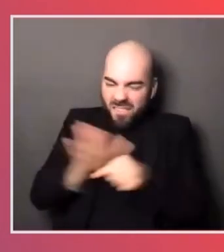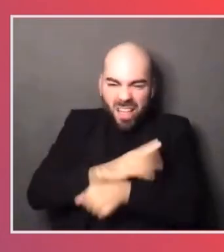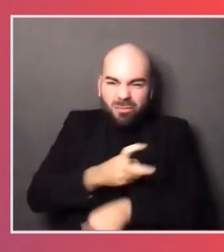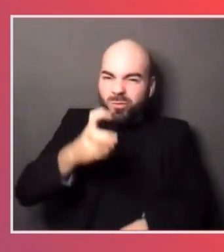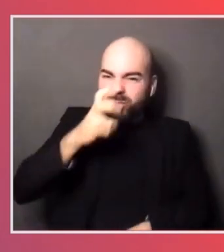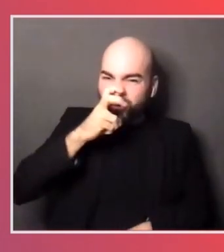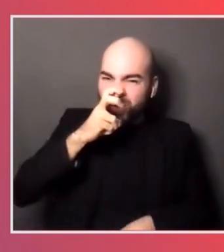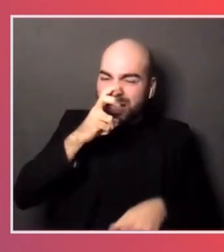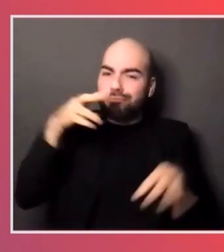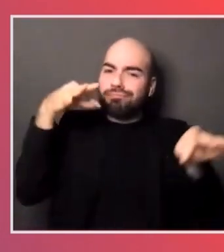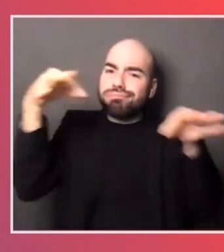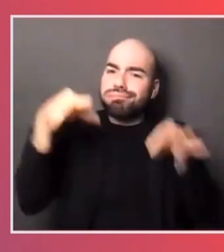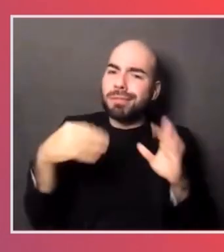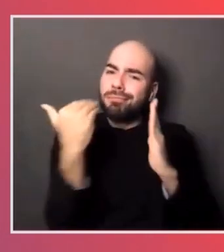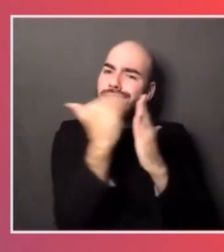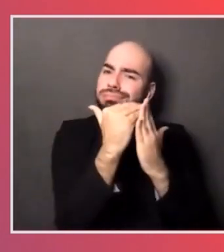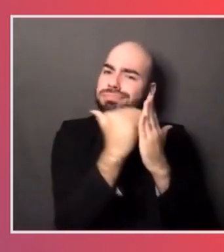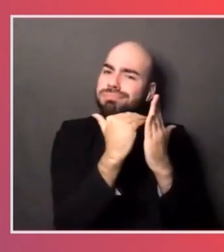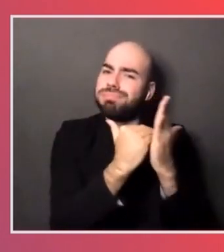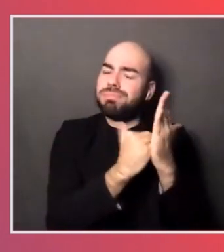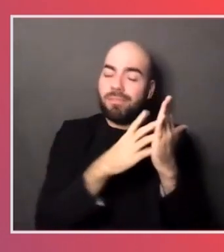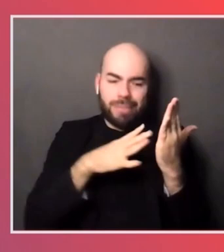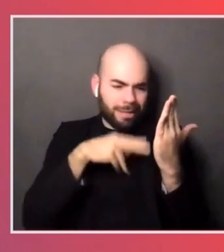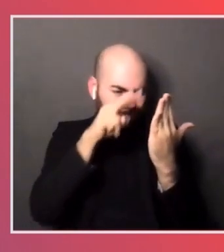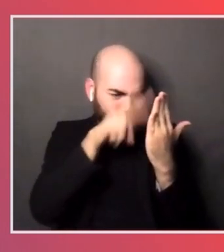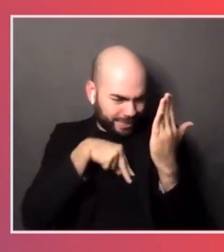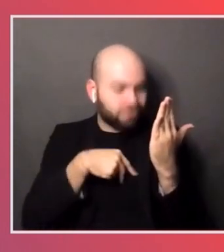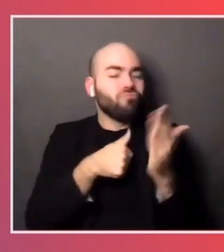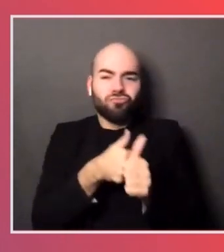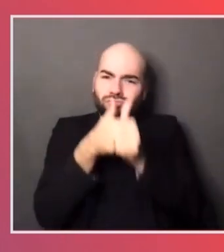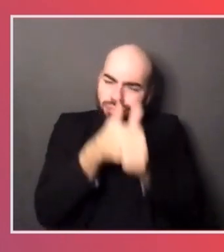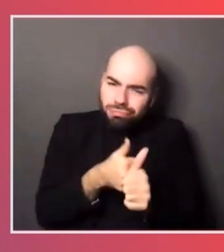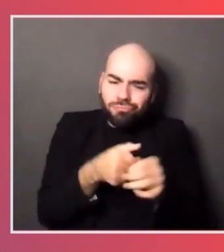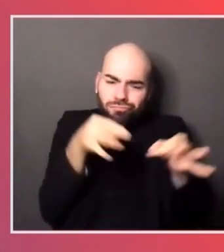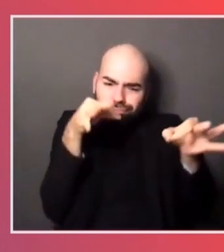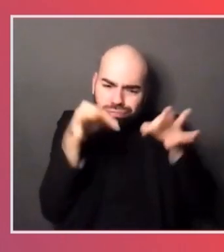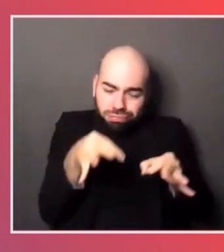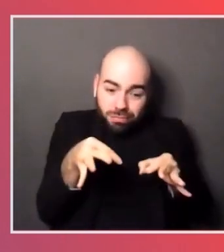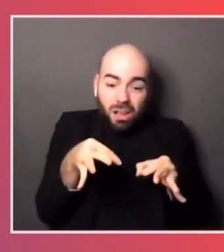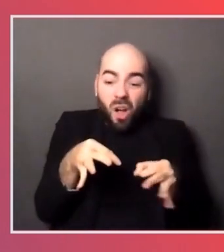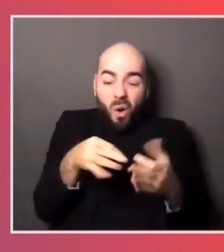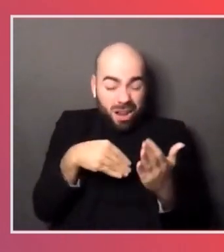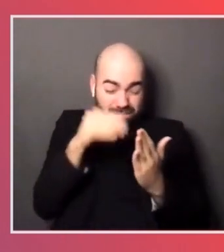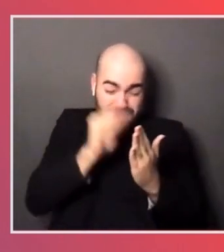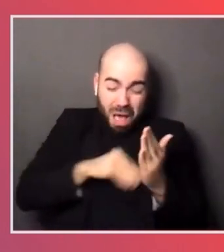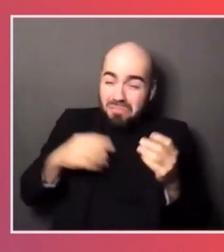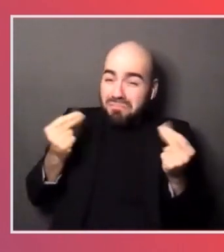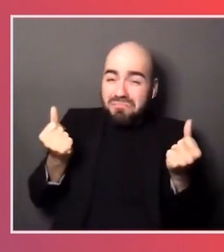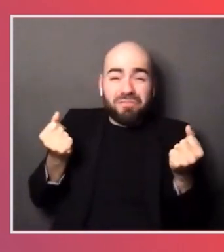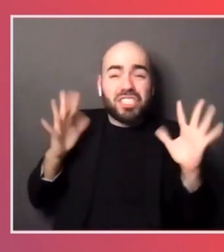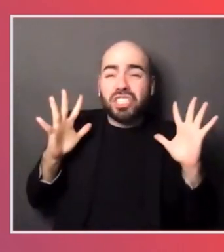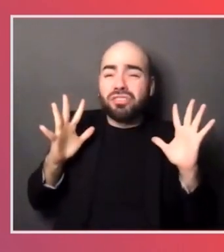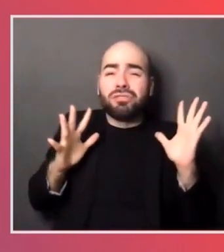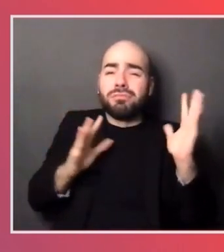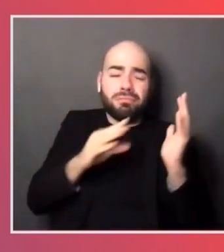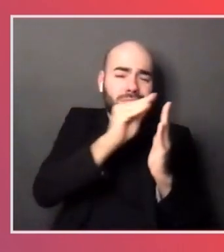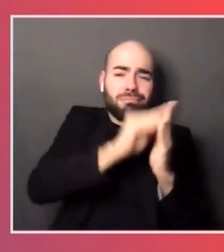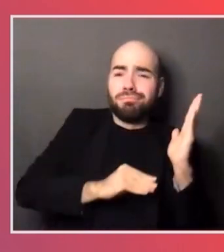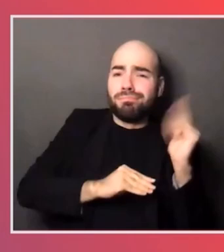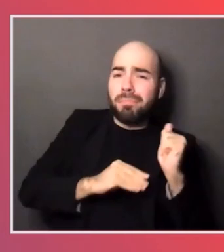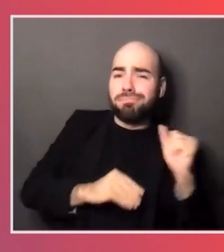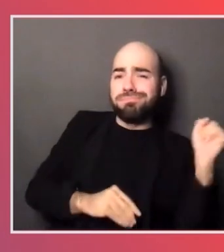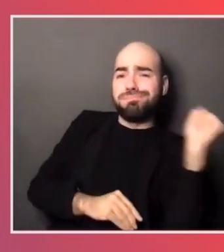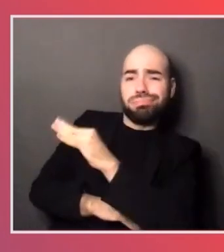as soon as we got them, so as not to be disqualified or to have our votes